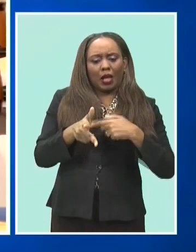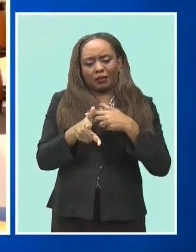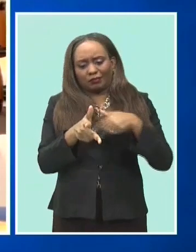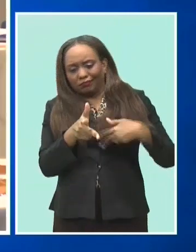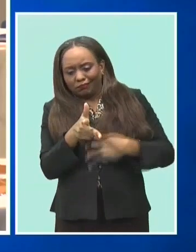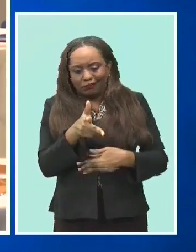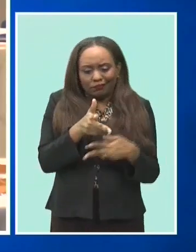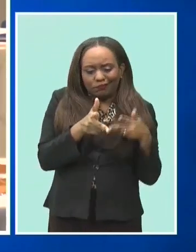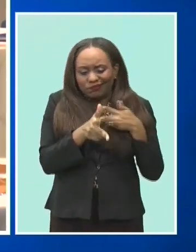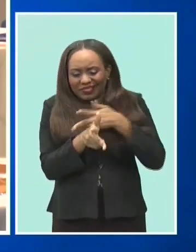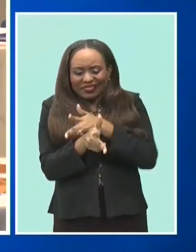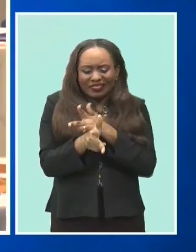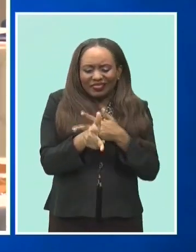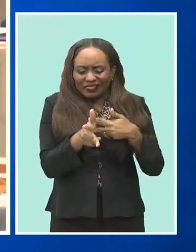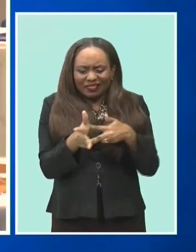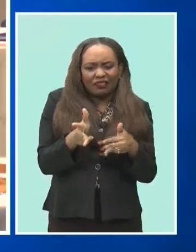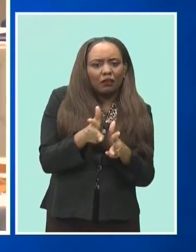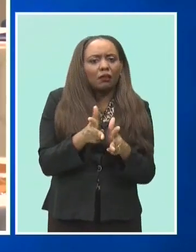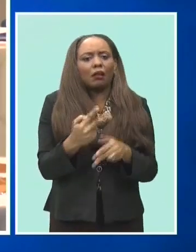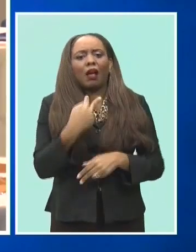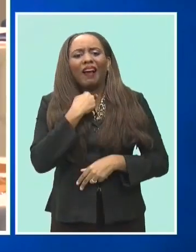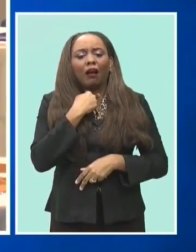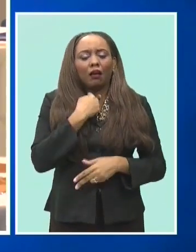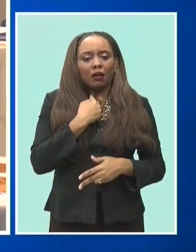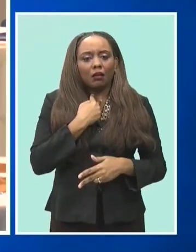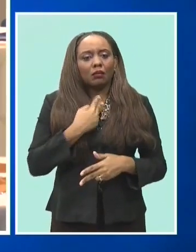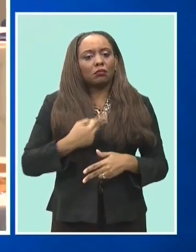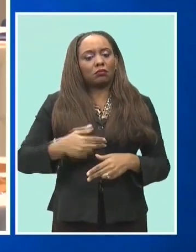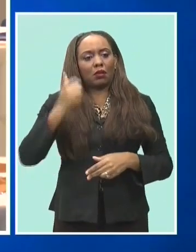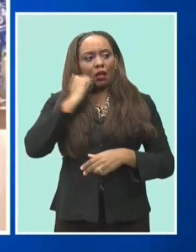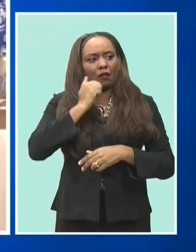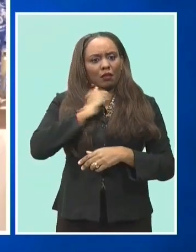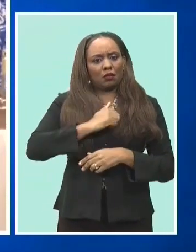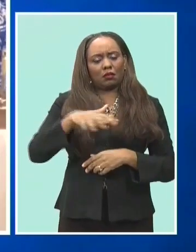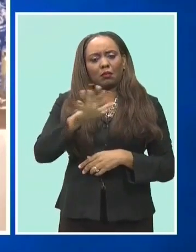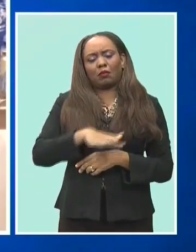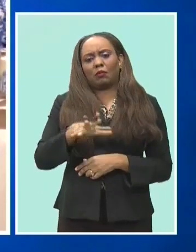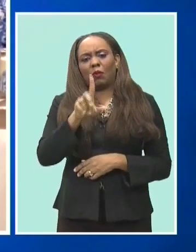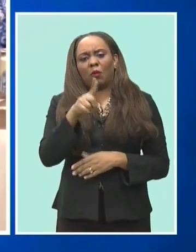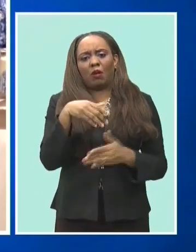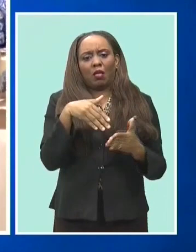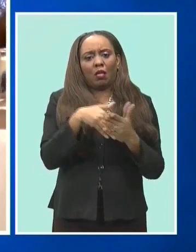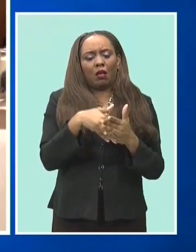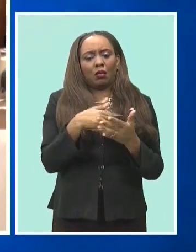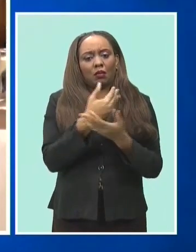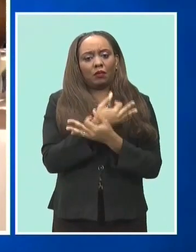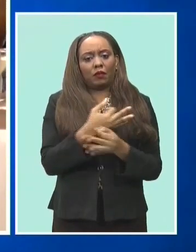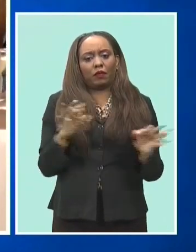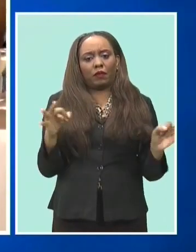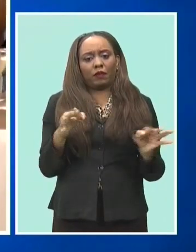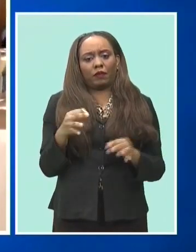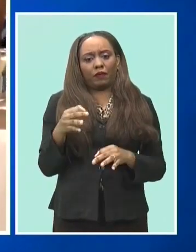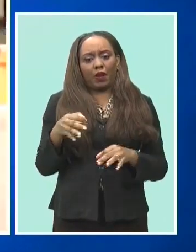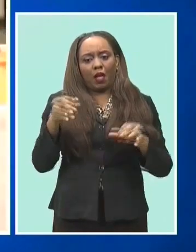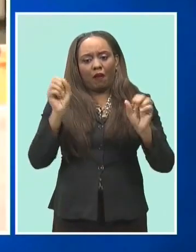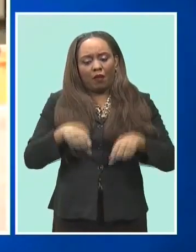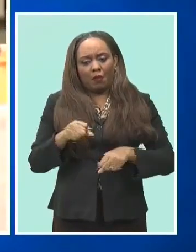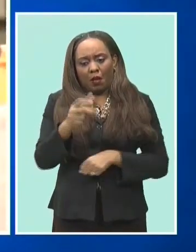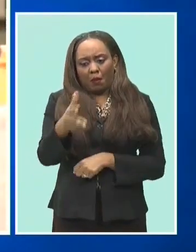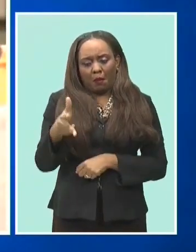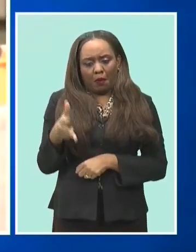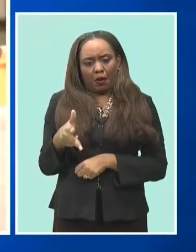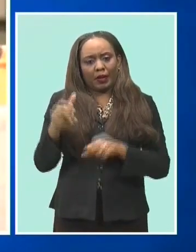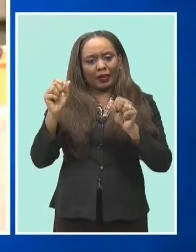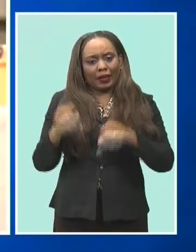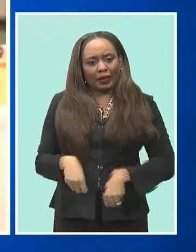the ministry discovered that on a daily basis, there are actually 1,000 free parking spaces available in car parks